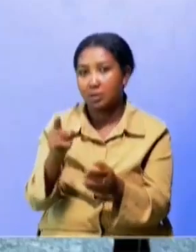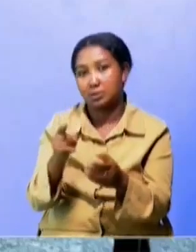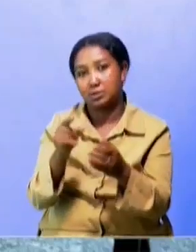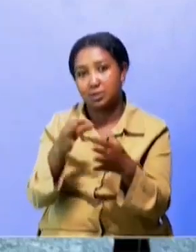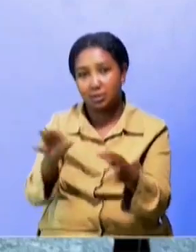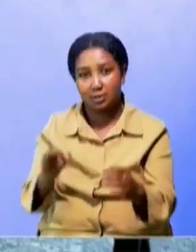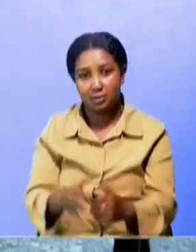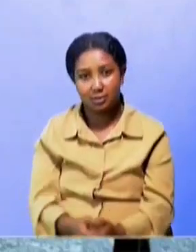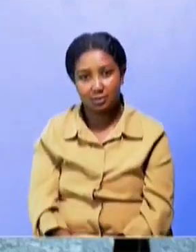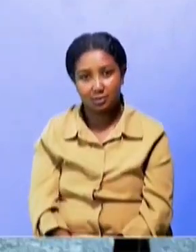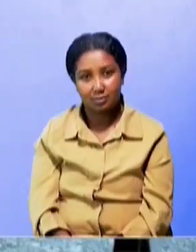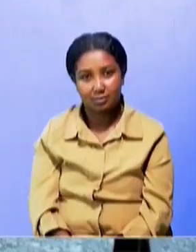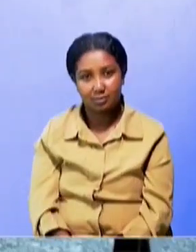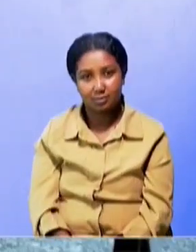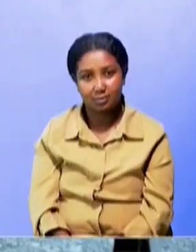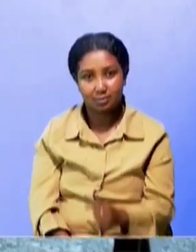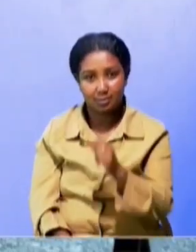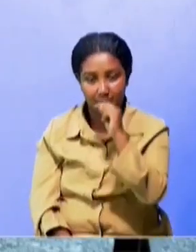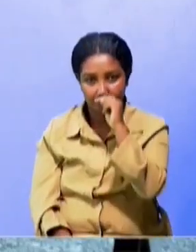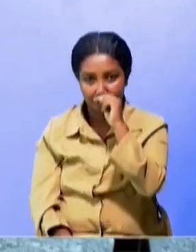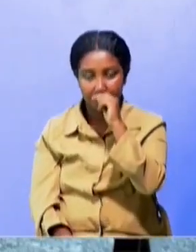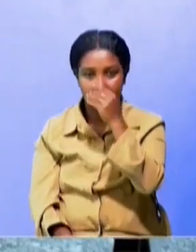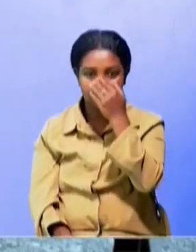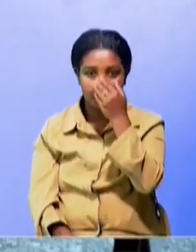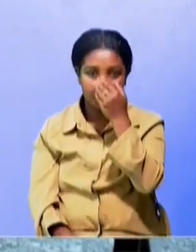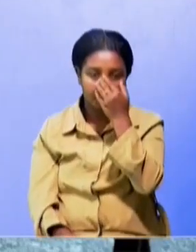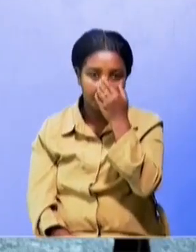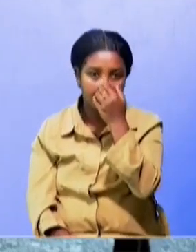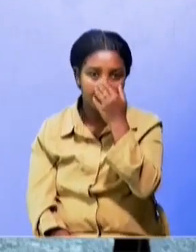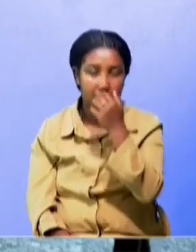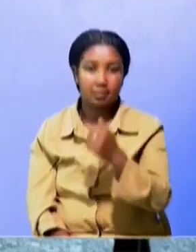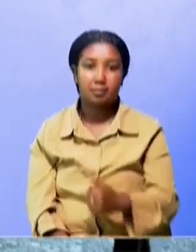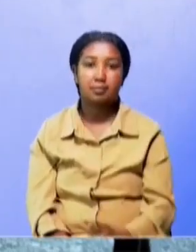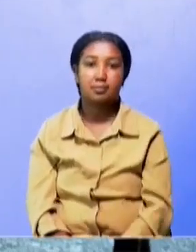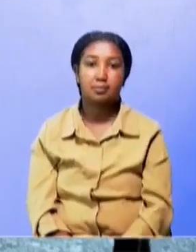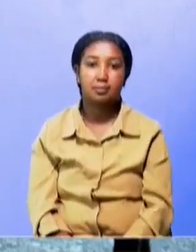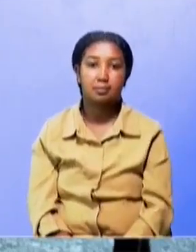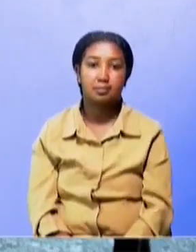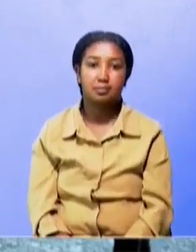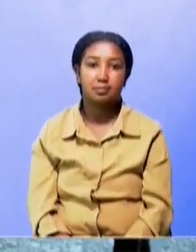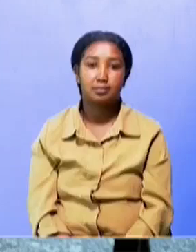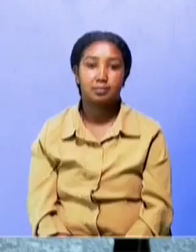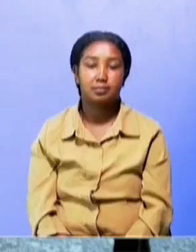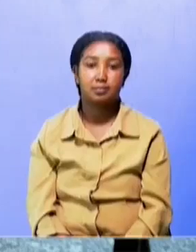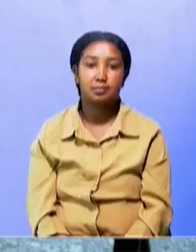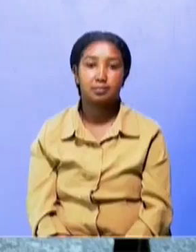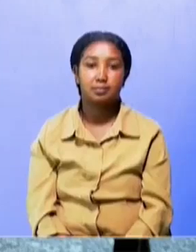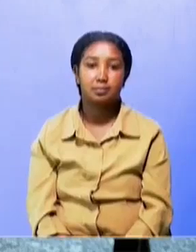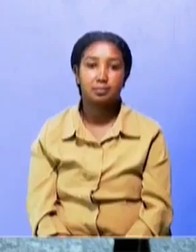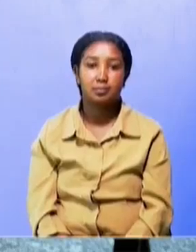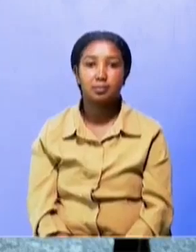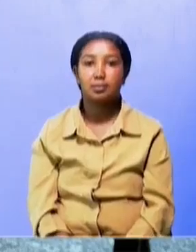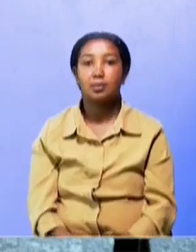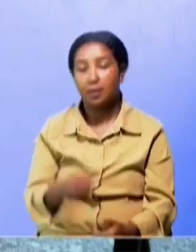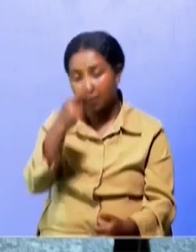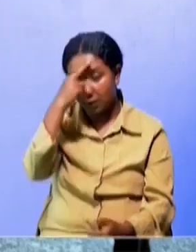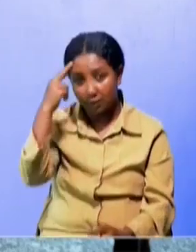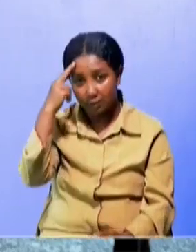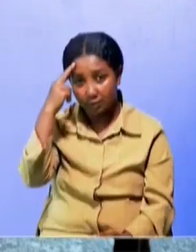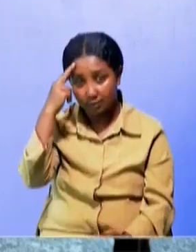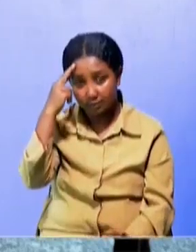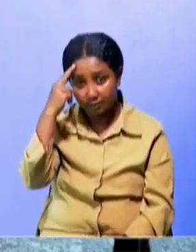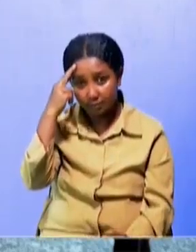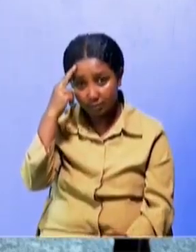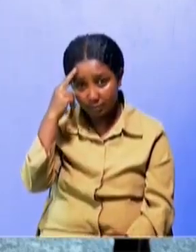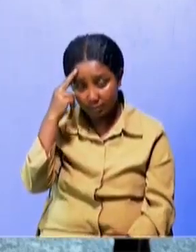sentence. Yeah. Why it makes you to use all these frequency adverbs in one sentence? That's why, because, right,